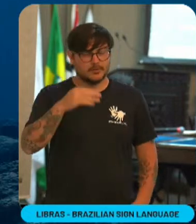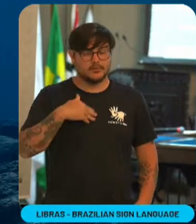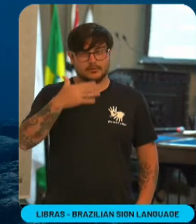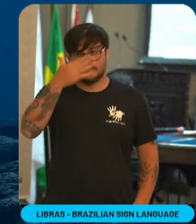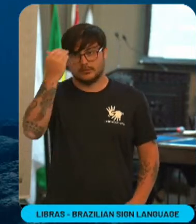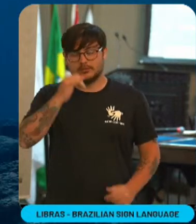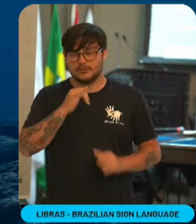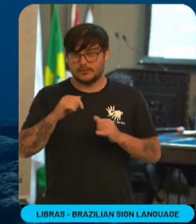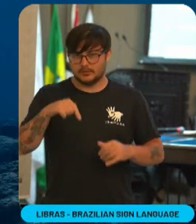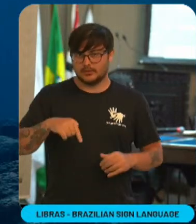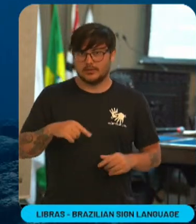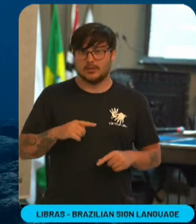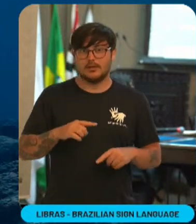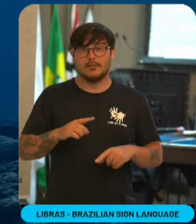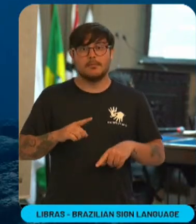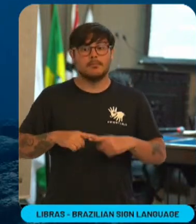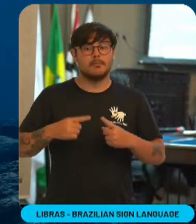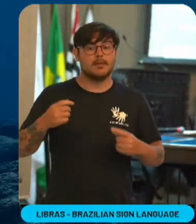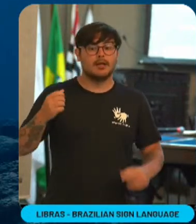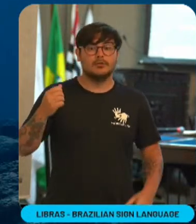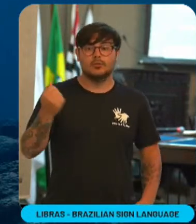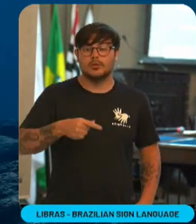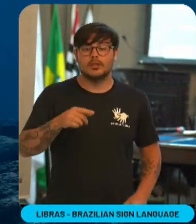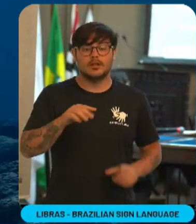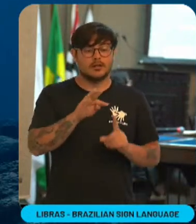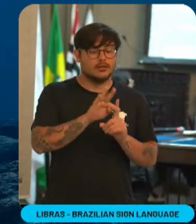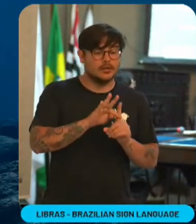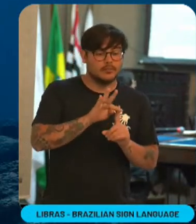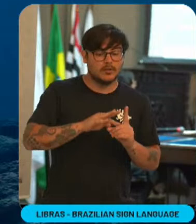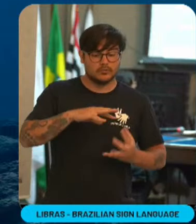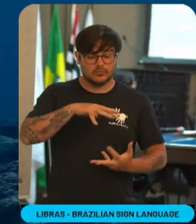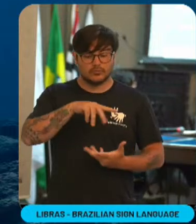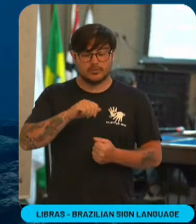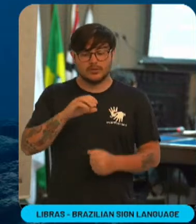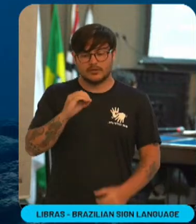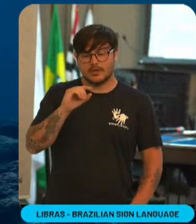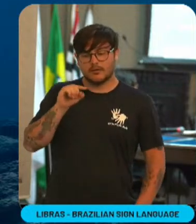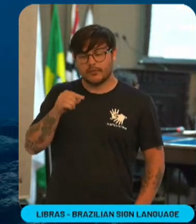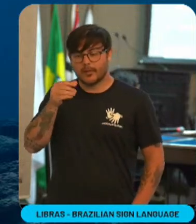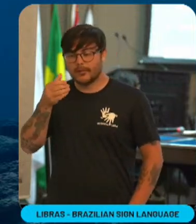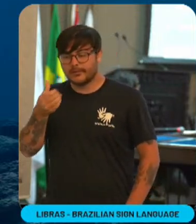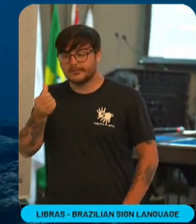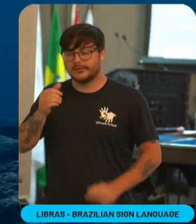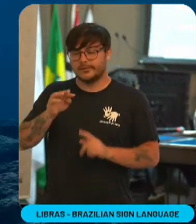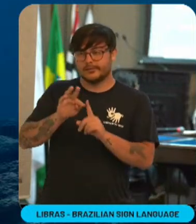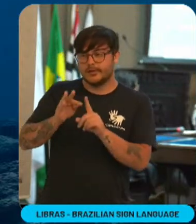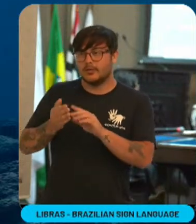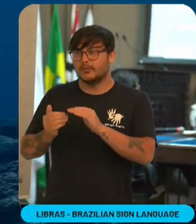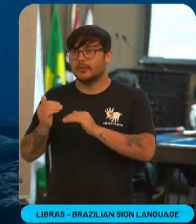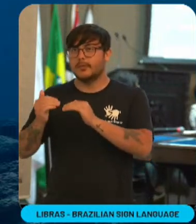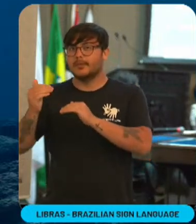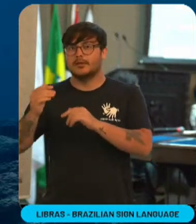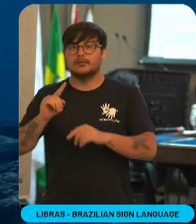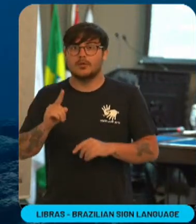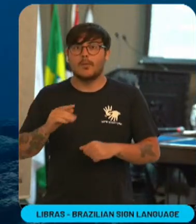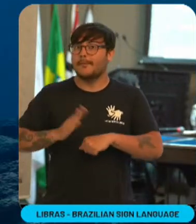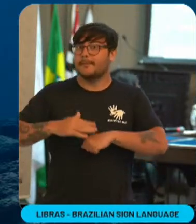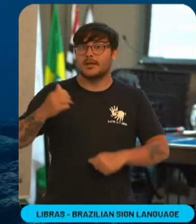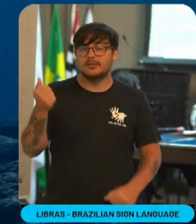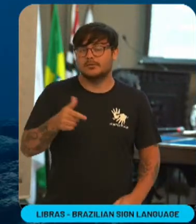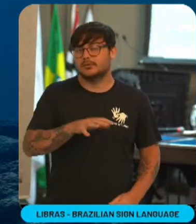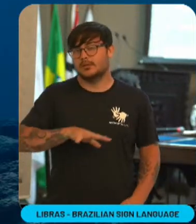that happen here in Santos that are more recurring. And I did not mention here that the average